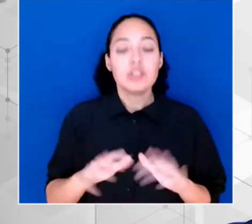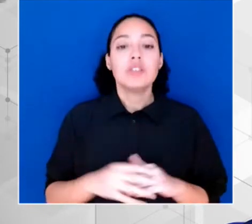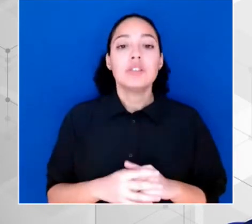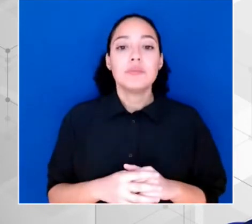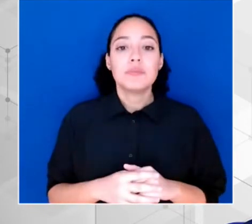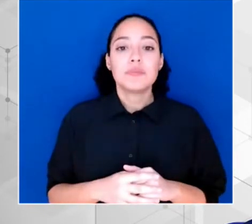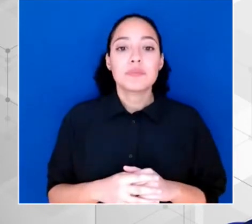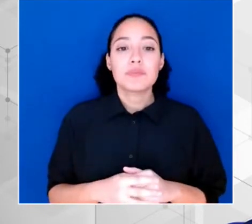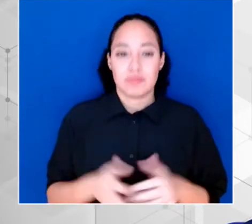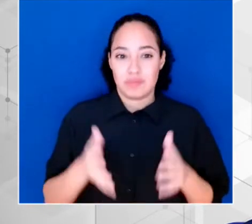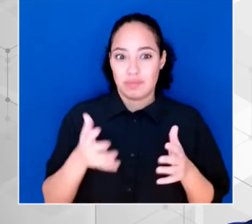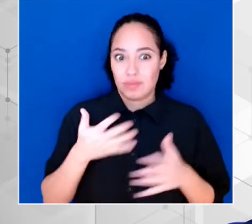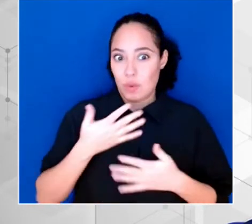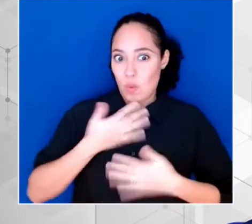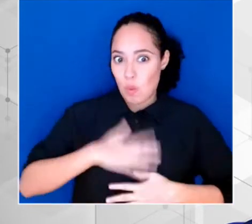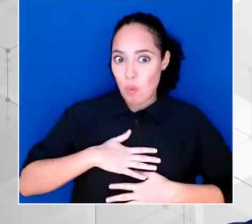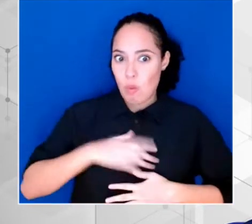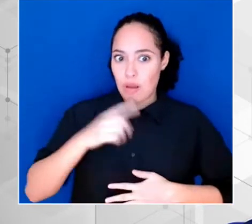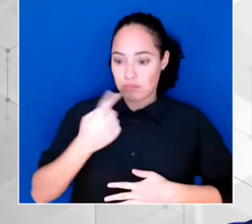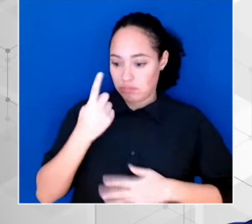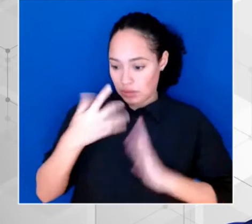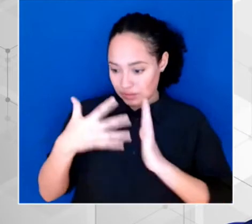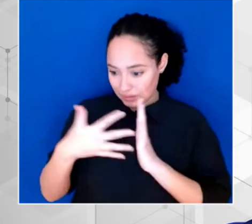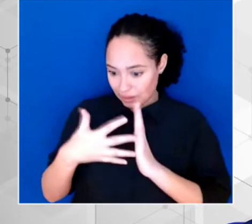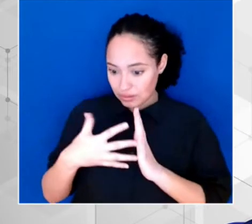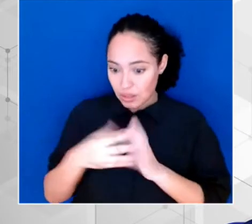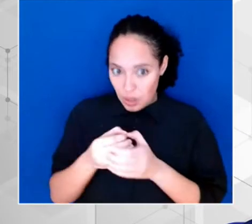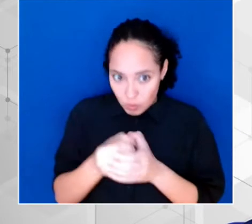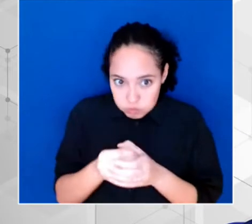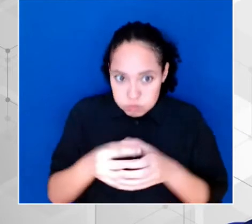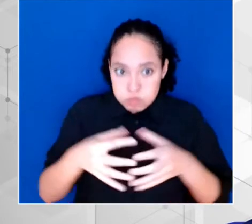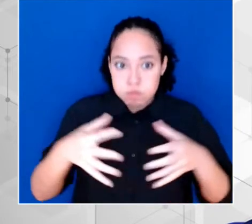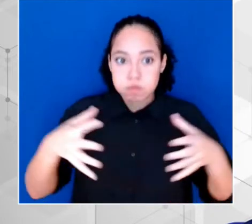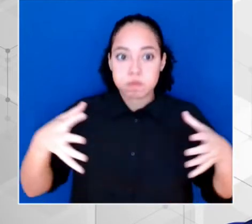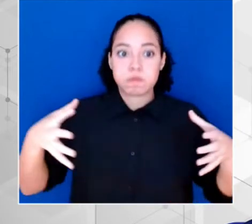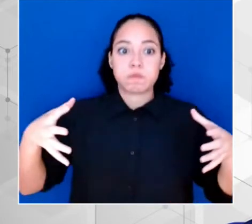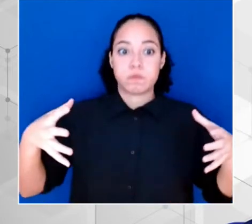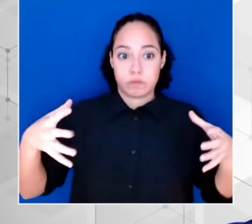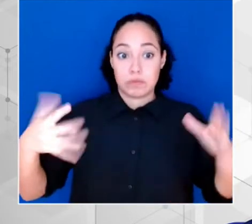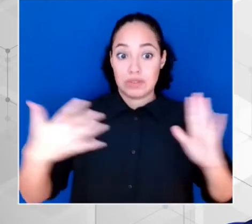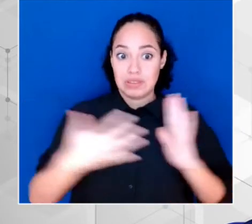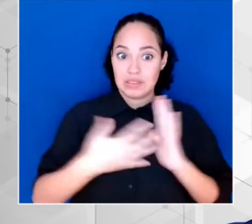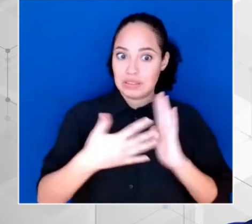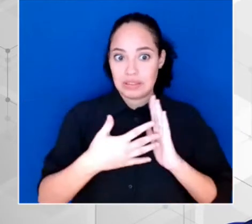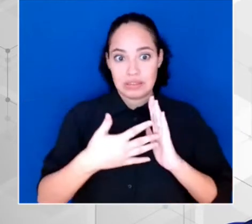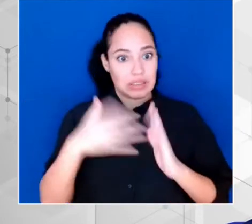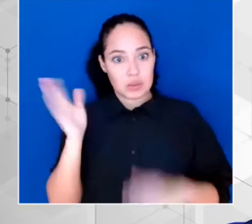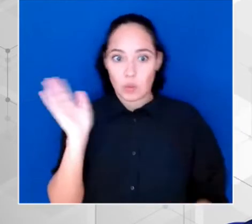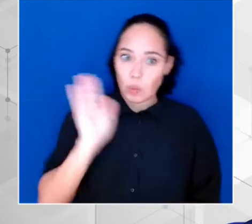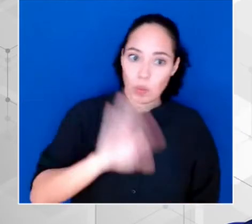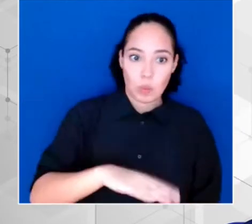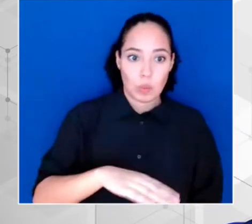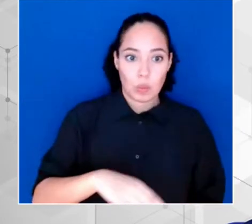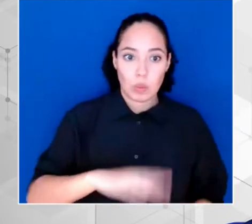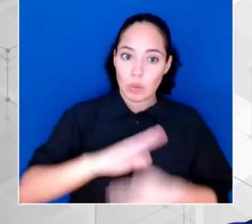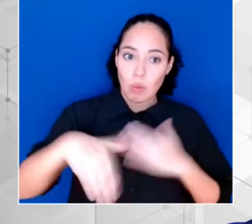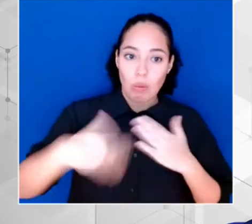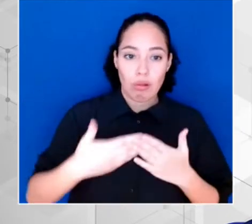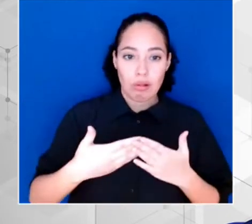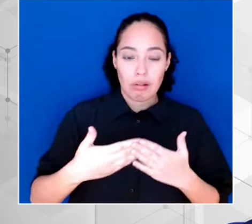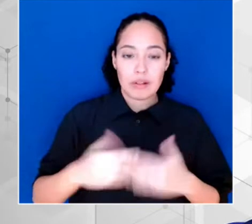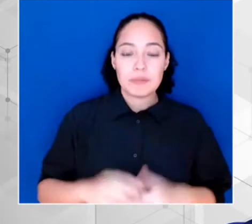scale. So in this case, I'm going to show you 3 tools that you can use in the terminal, not per